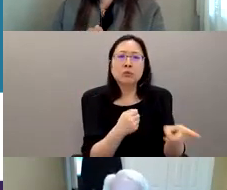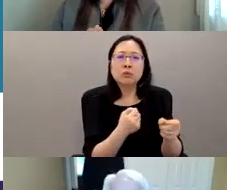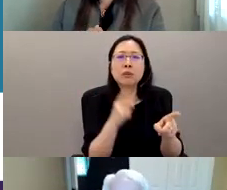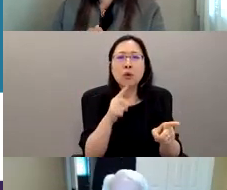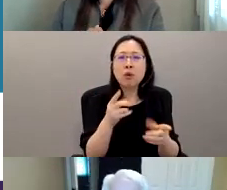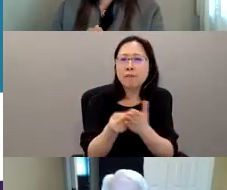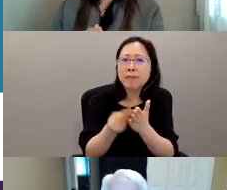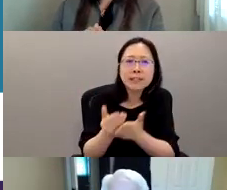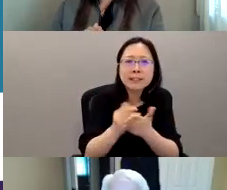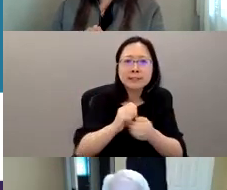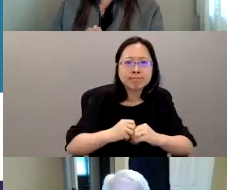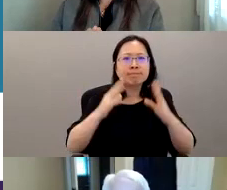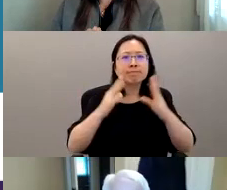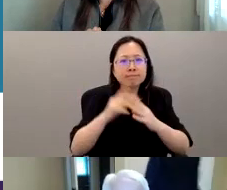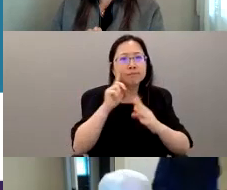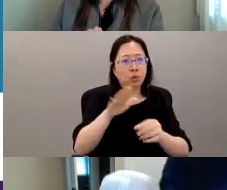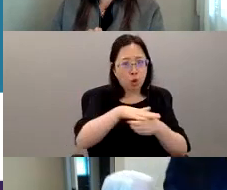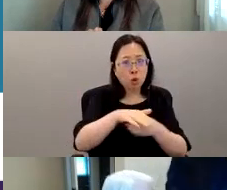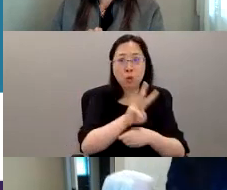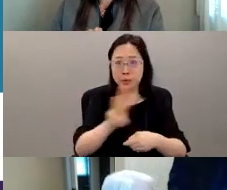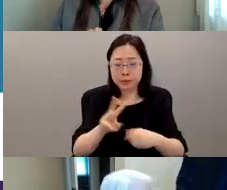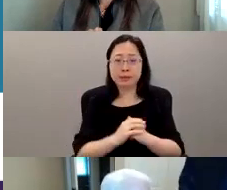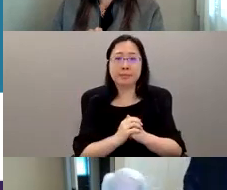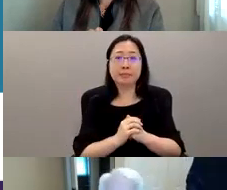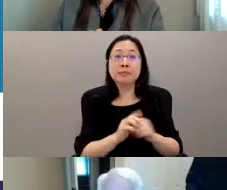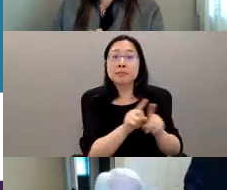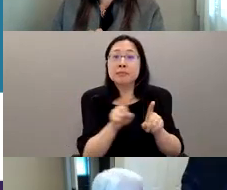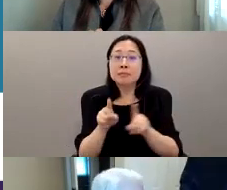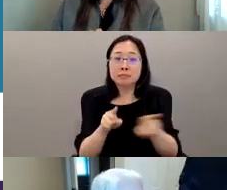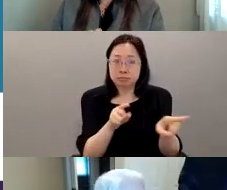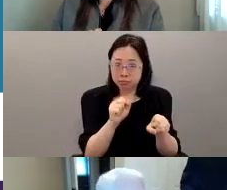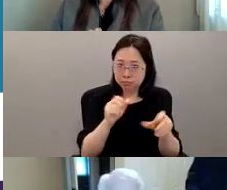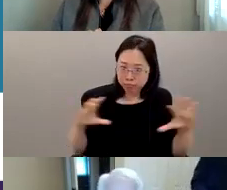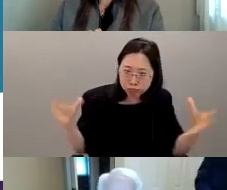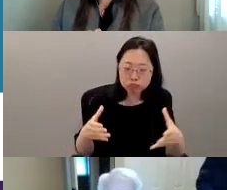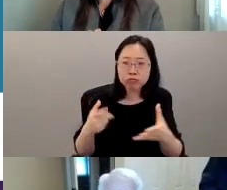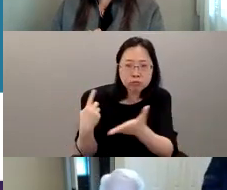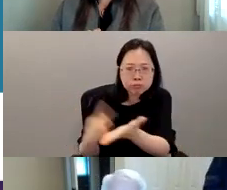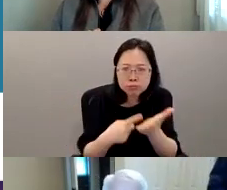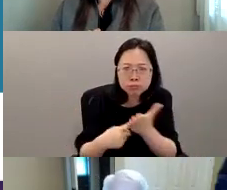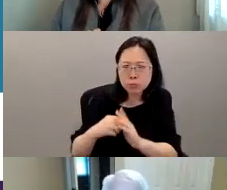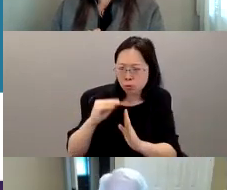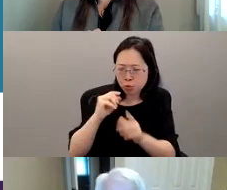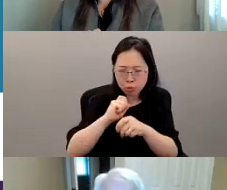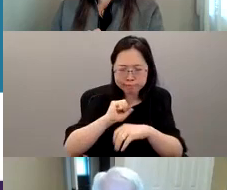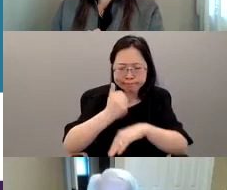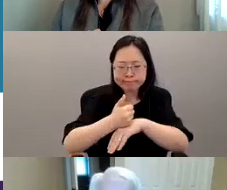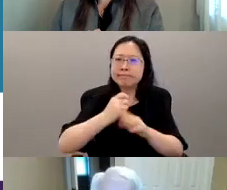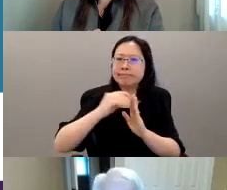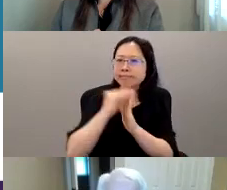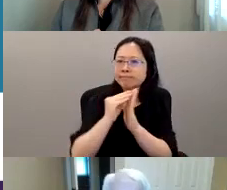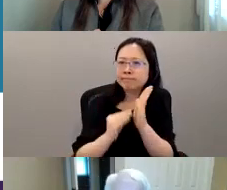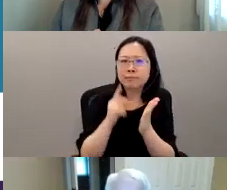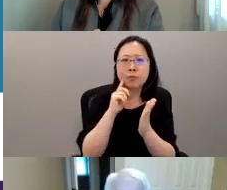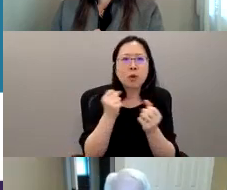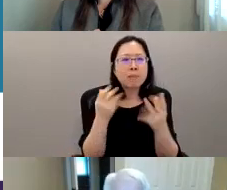a local website. She also was part of a working group who wrote a protocol document that local businesses